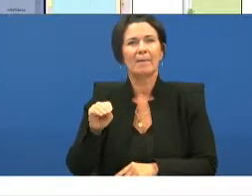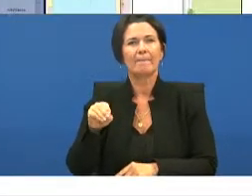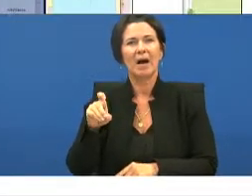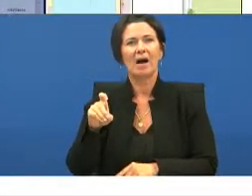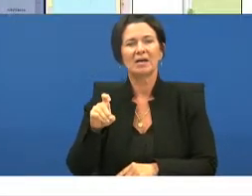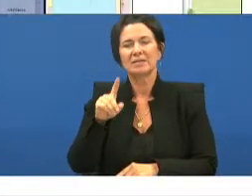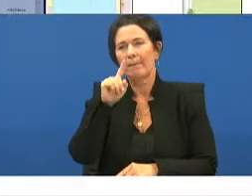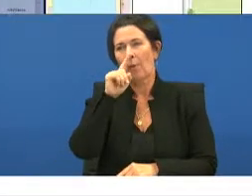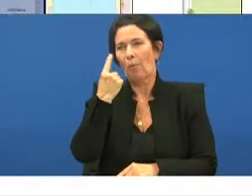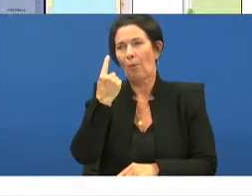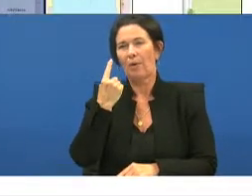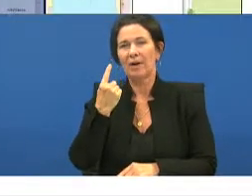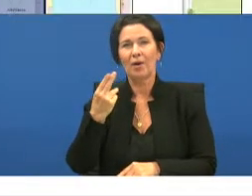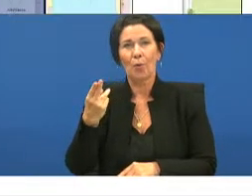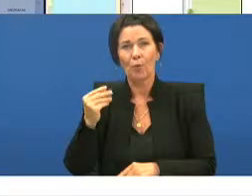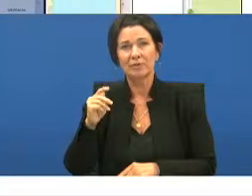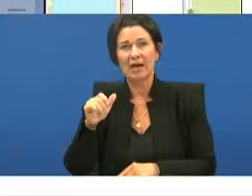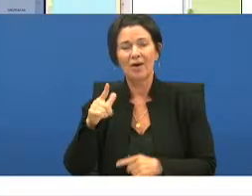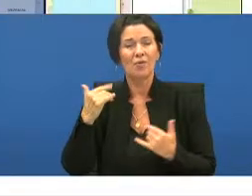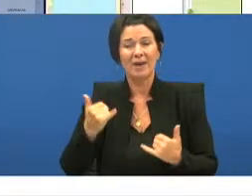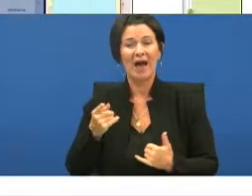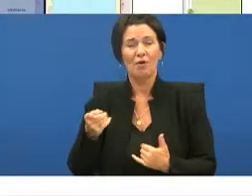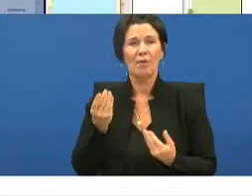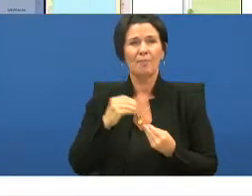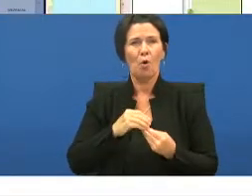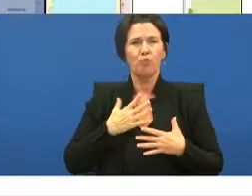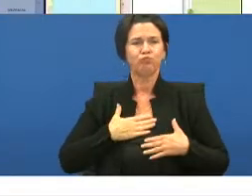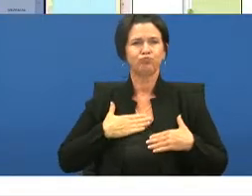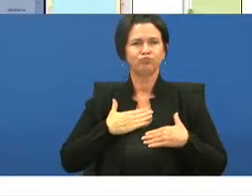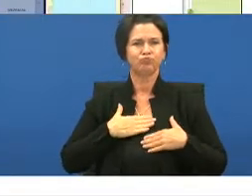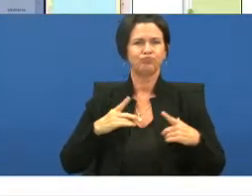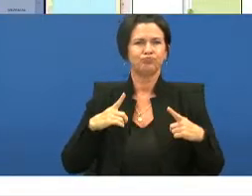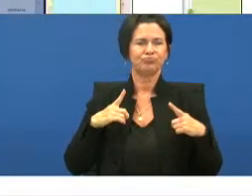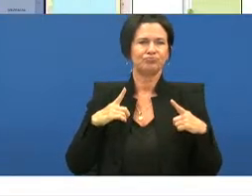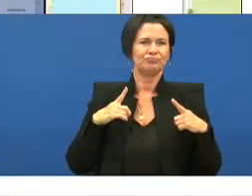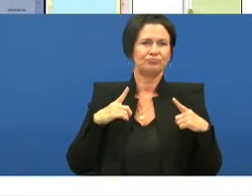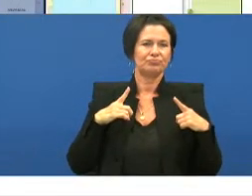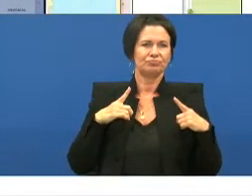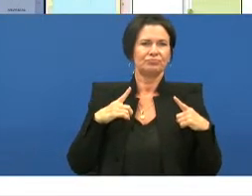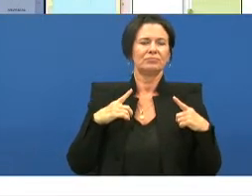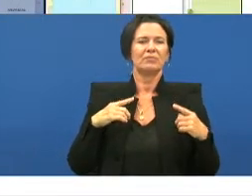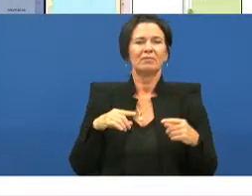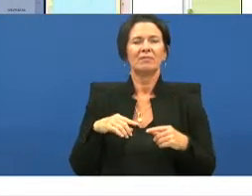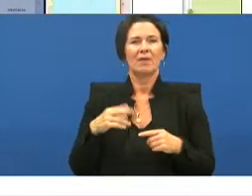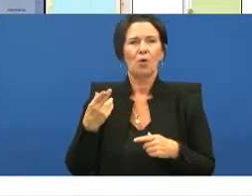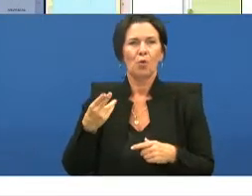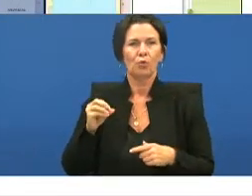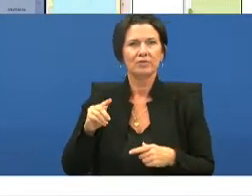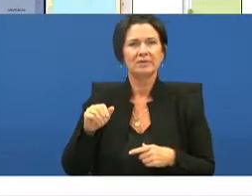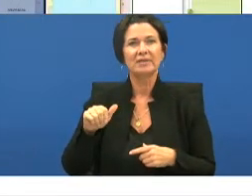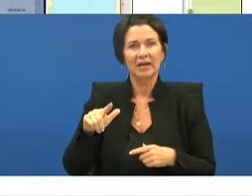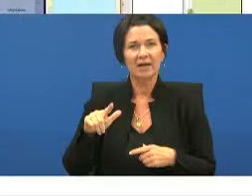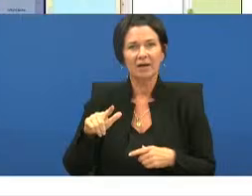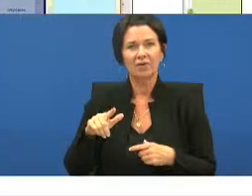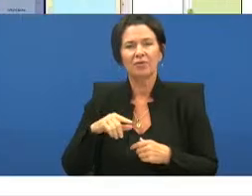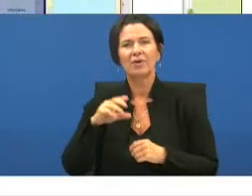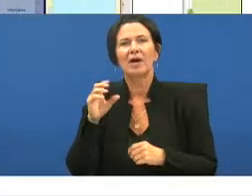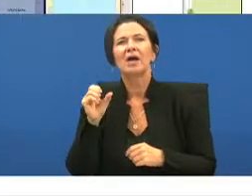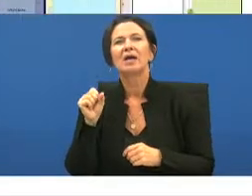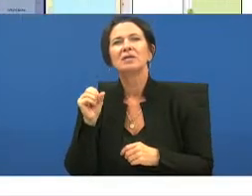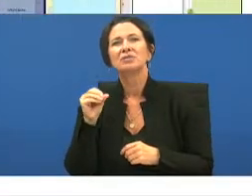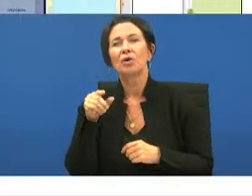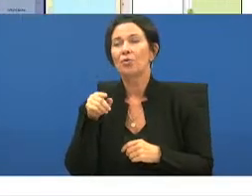hotels. They are now actually leisure and staycation magnets for communities. The most recent ones that have been built in the last